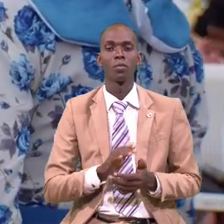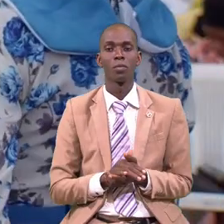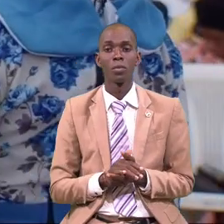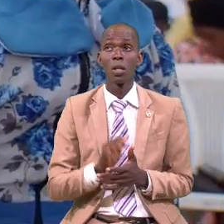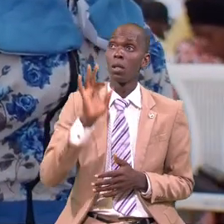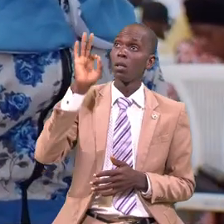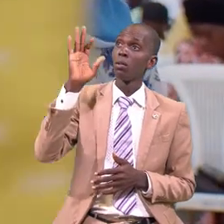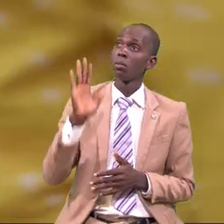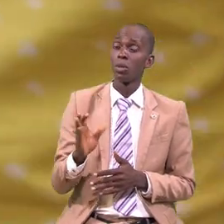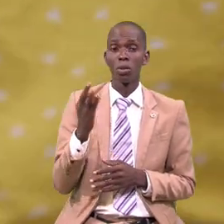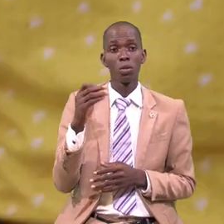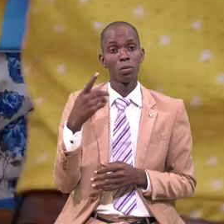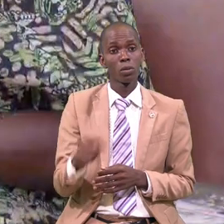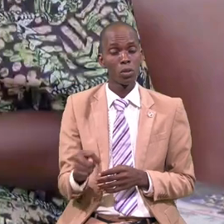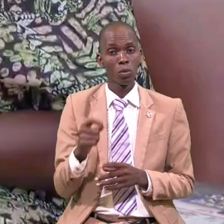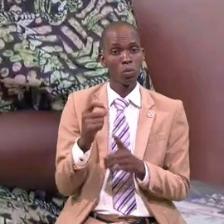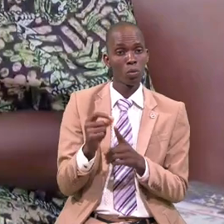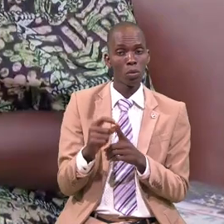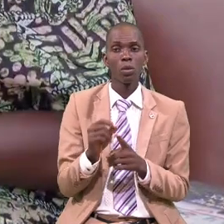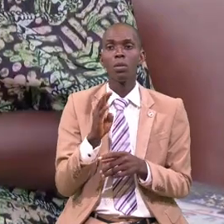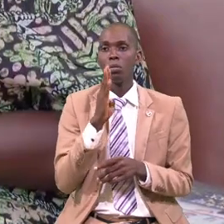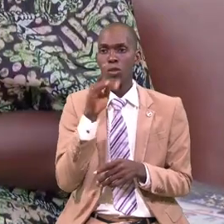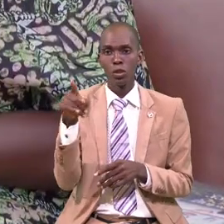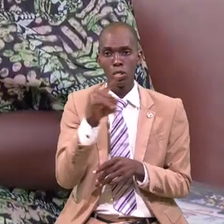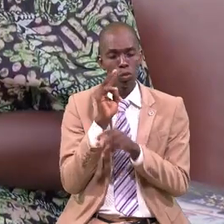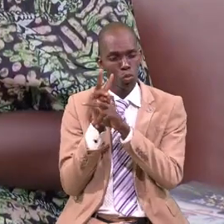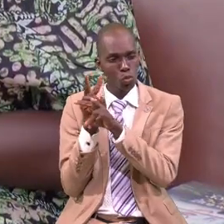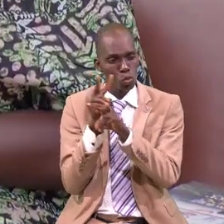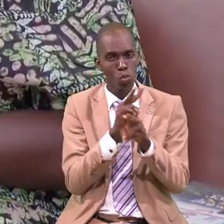Preachers of the gospel, watch ye therefore.